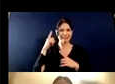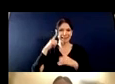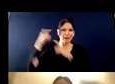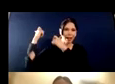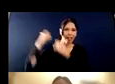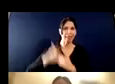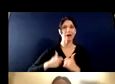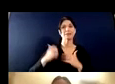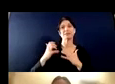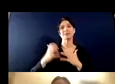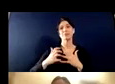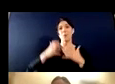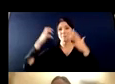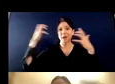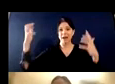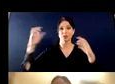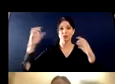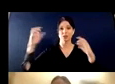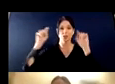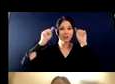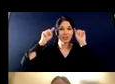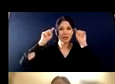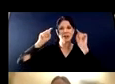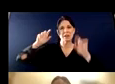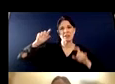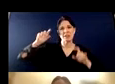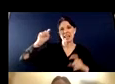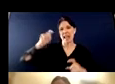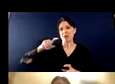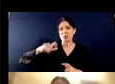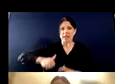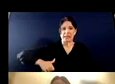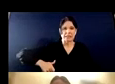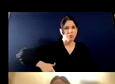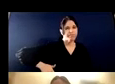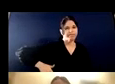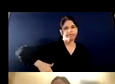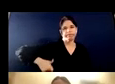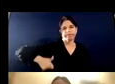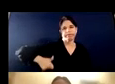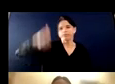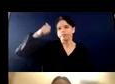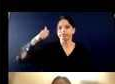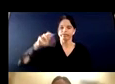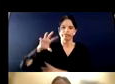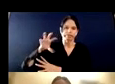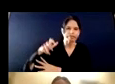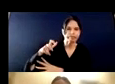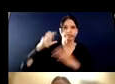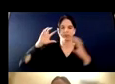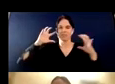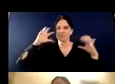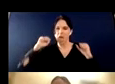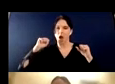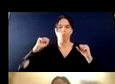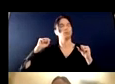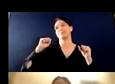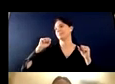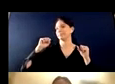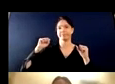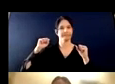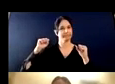from a hearing aid would have to be so loud for your child to be able to hear it that the sound would just be